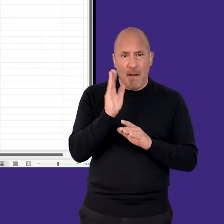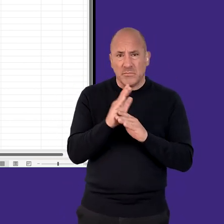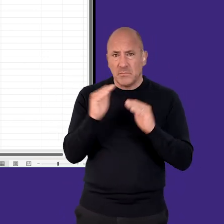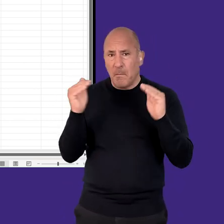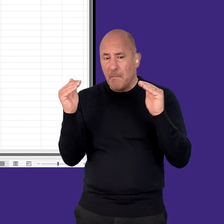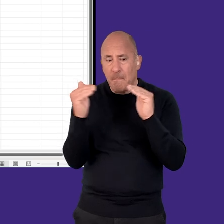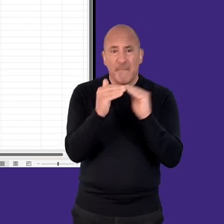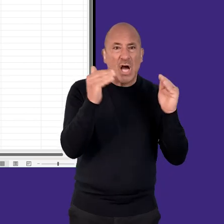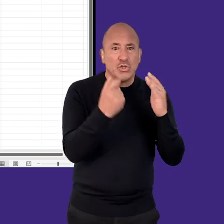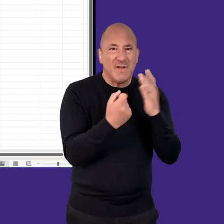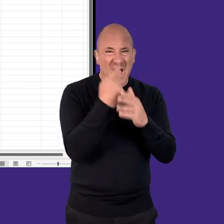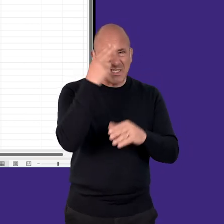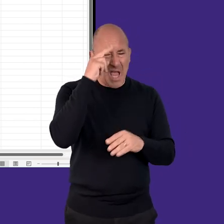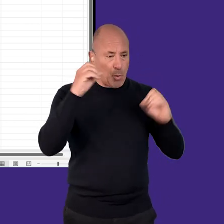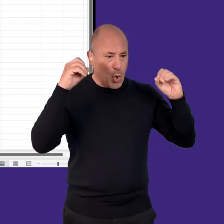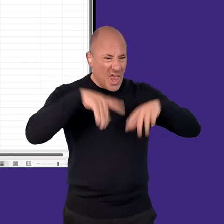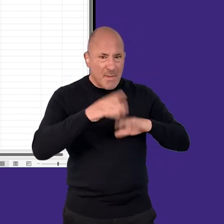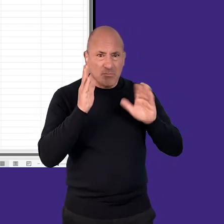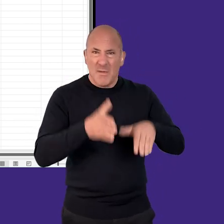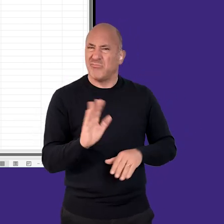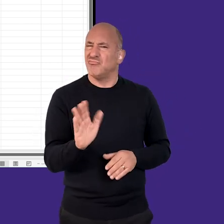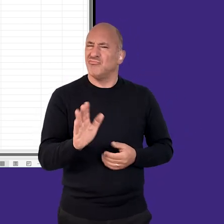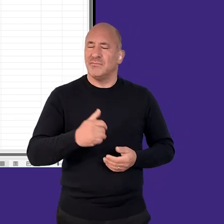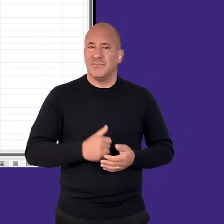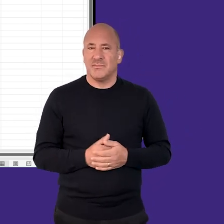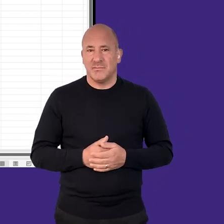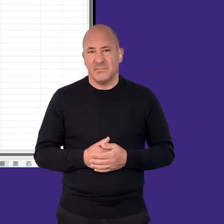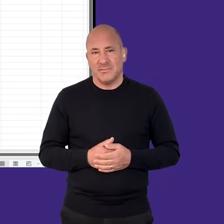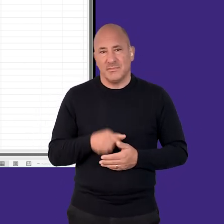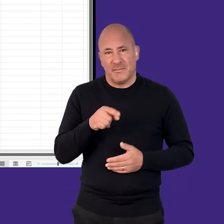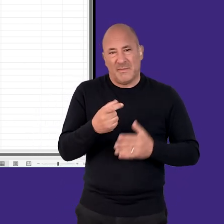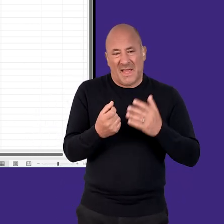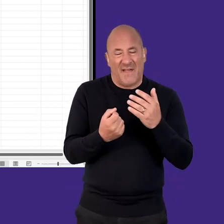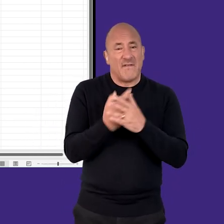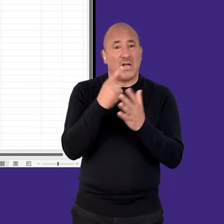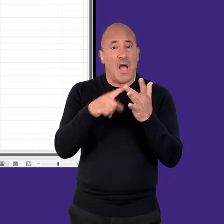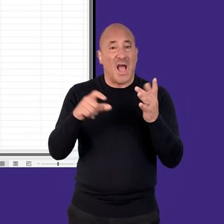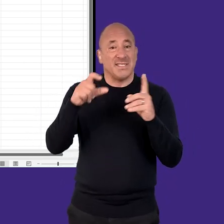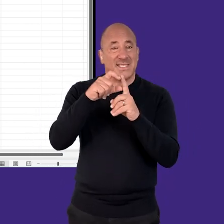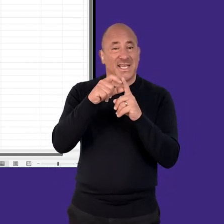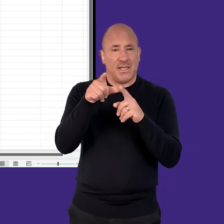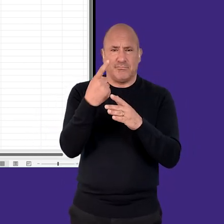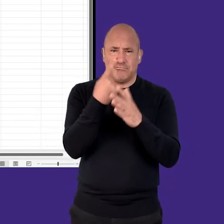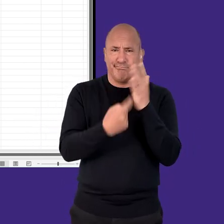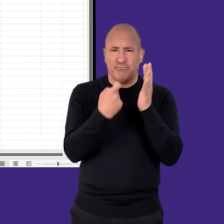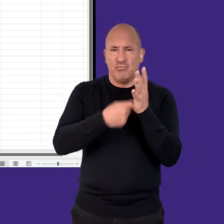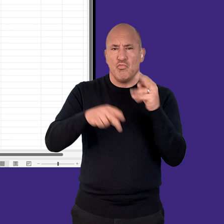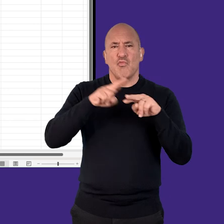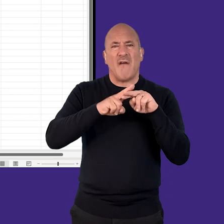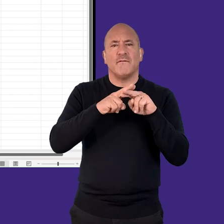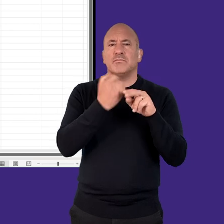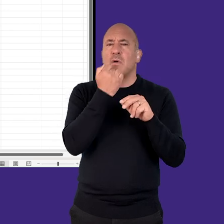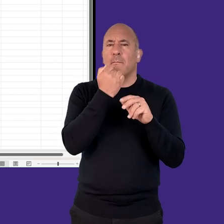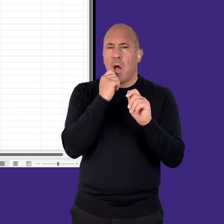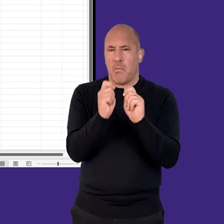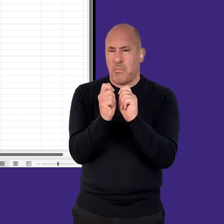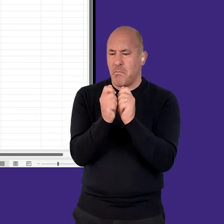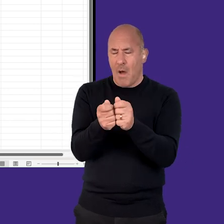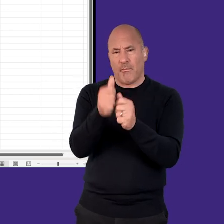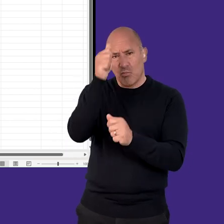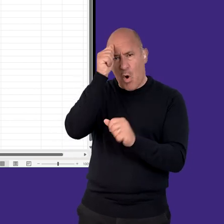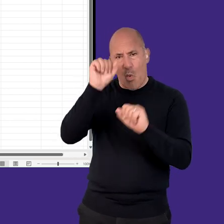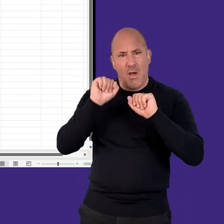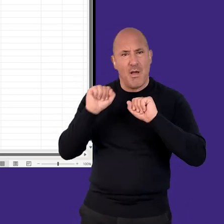It does not need to match the event name on Illuminate. Event ID. This is the unique reference which identifies an event